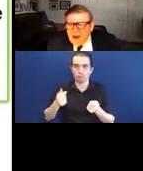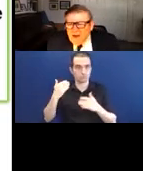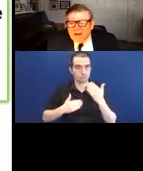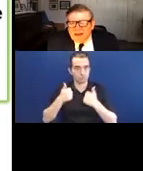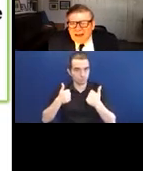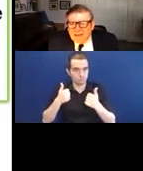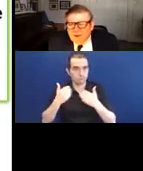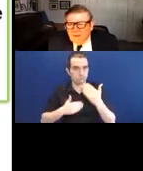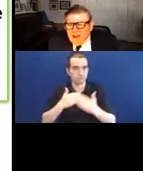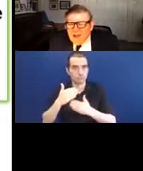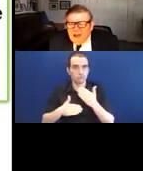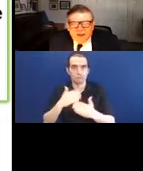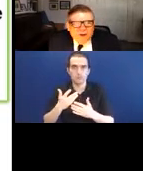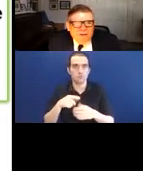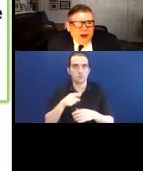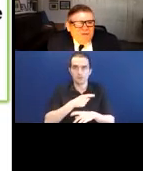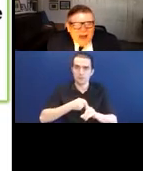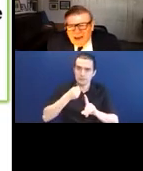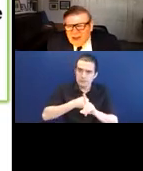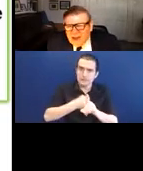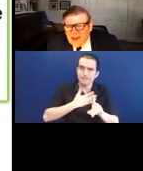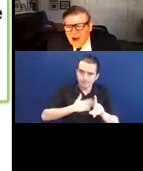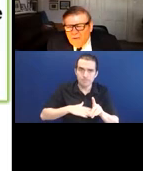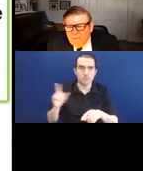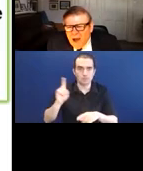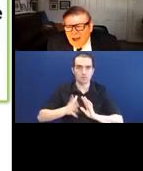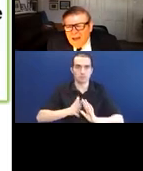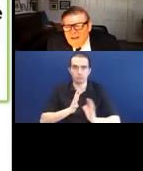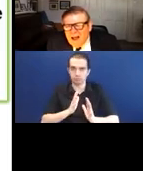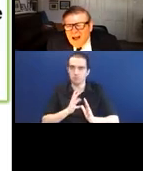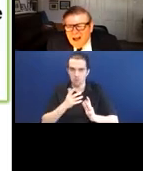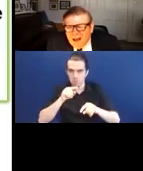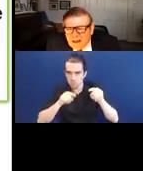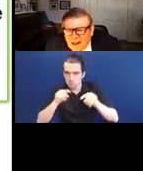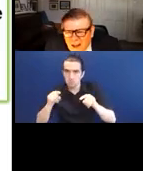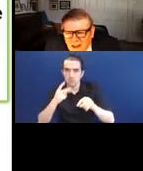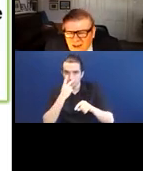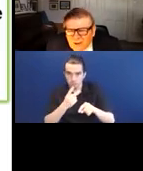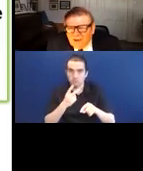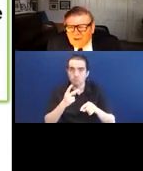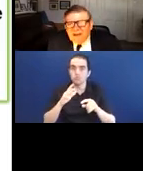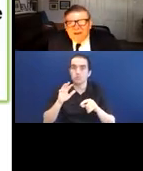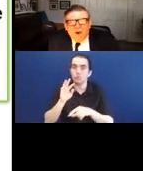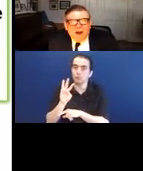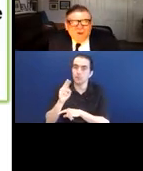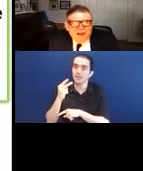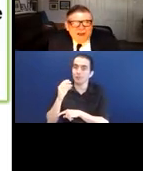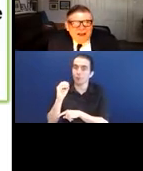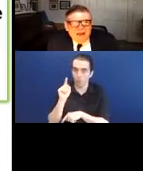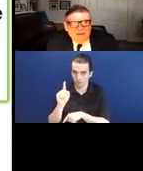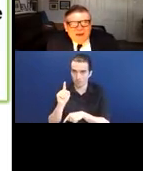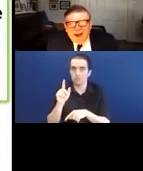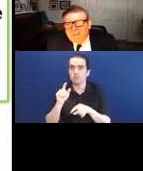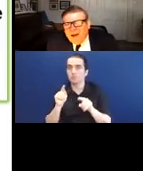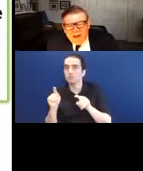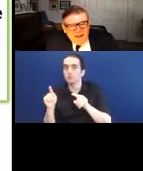websites are not accessible. So don't actually go by Article 21, which they